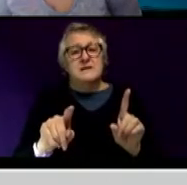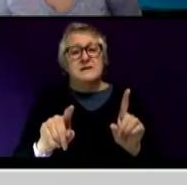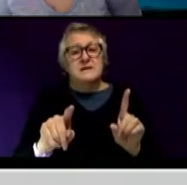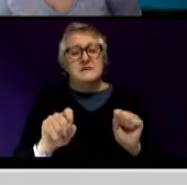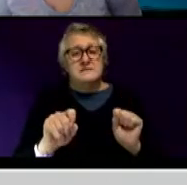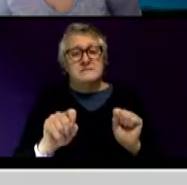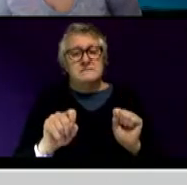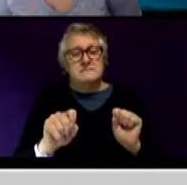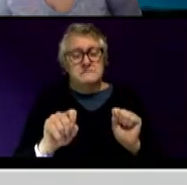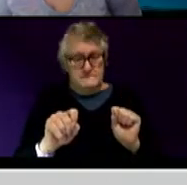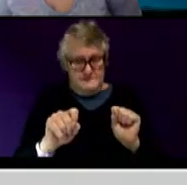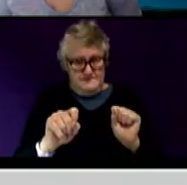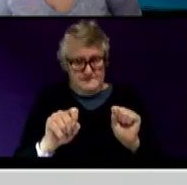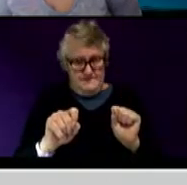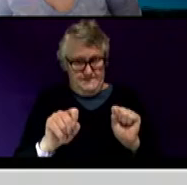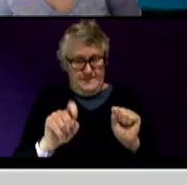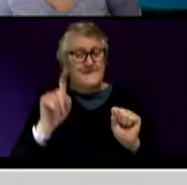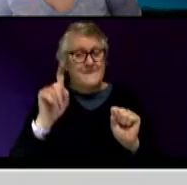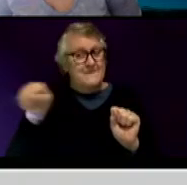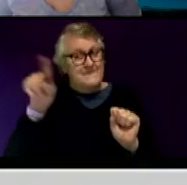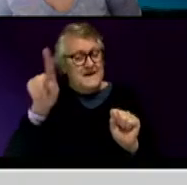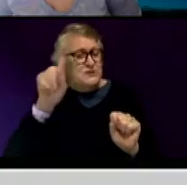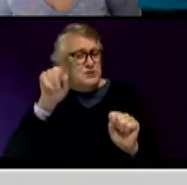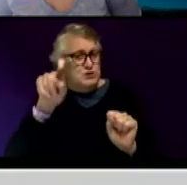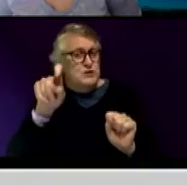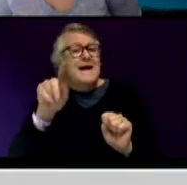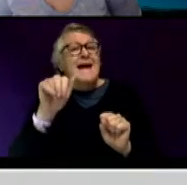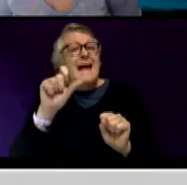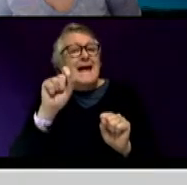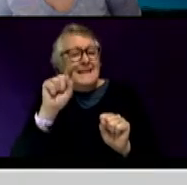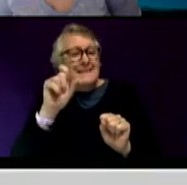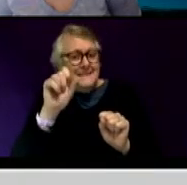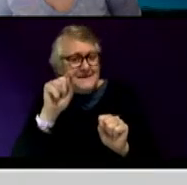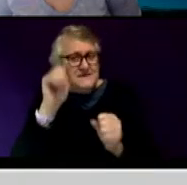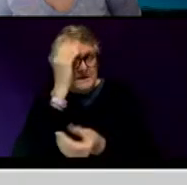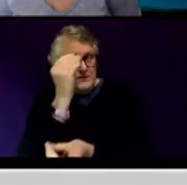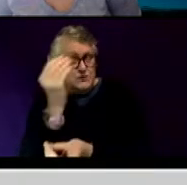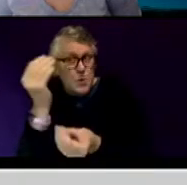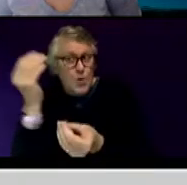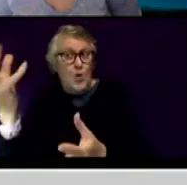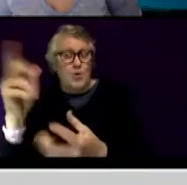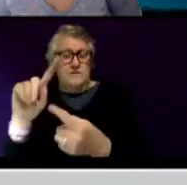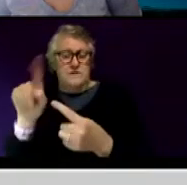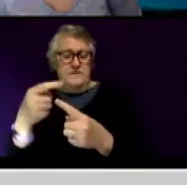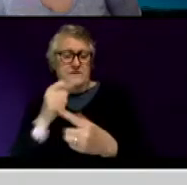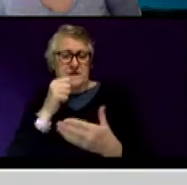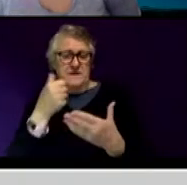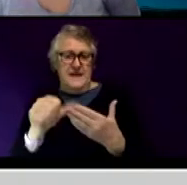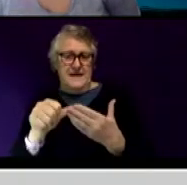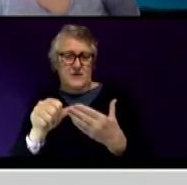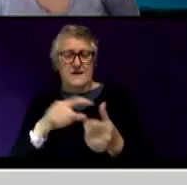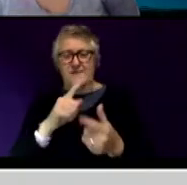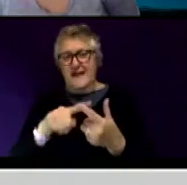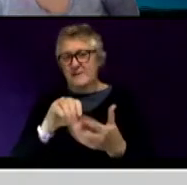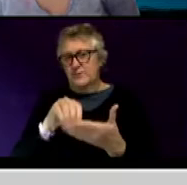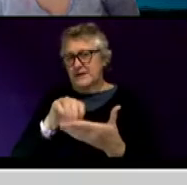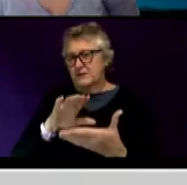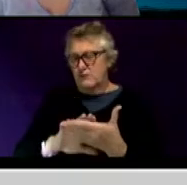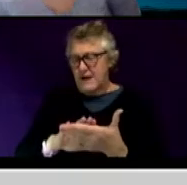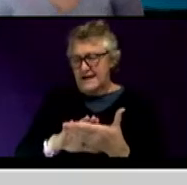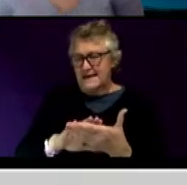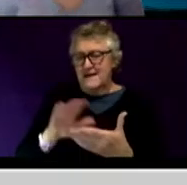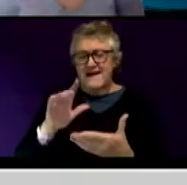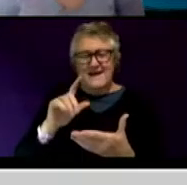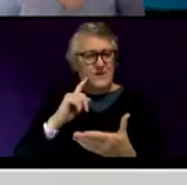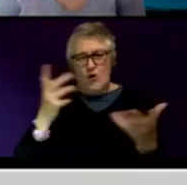at least be told about this letter and actually put in writing if they agree or not. I think we all have taken a vote. It's